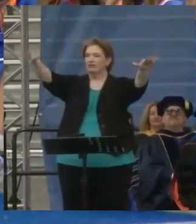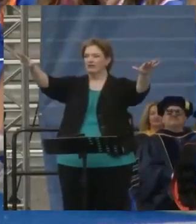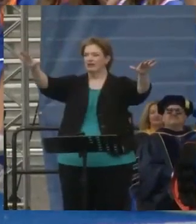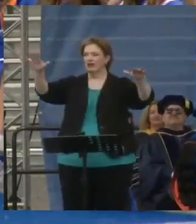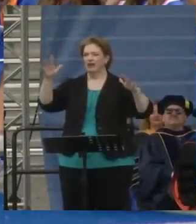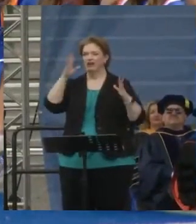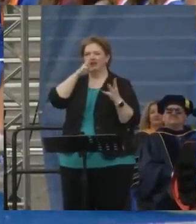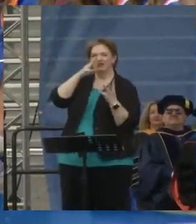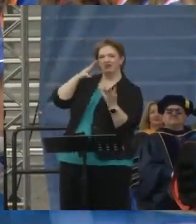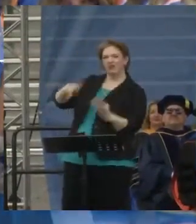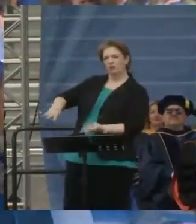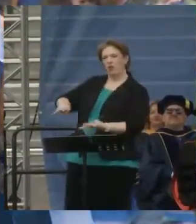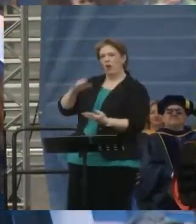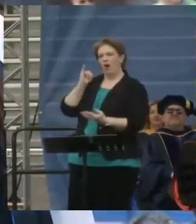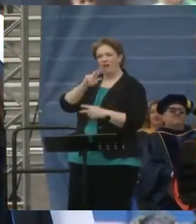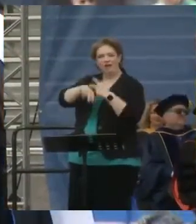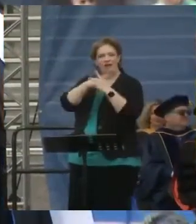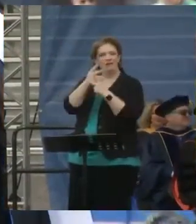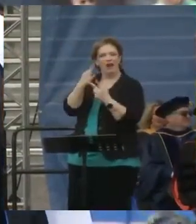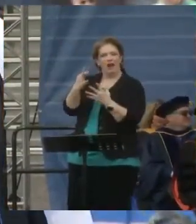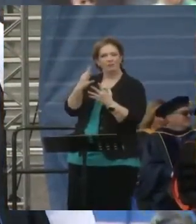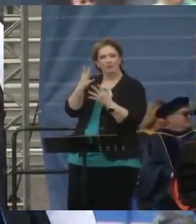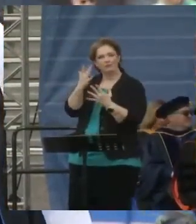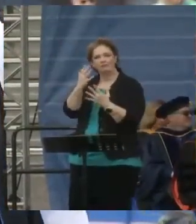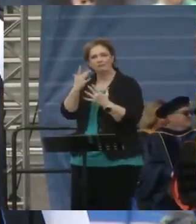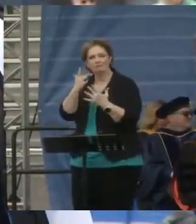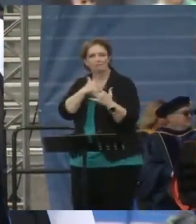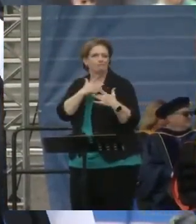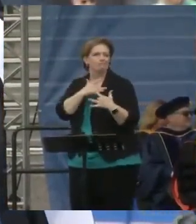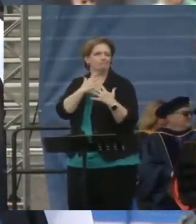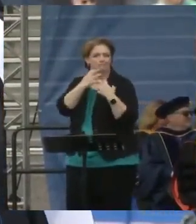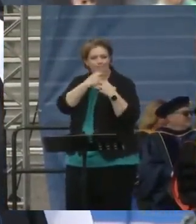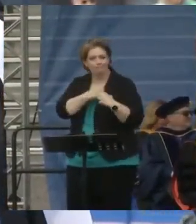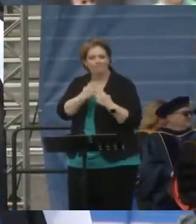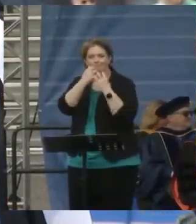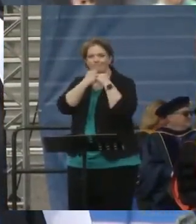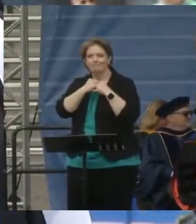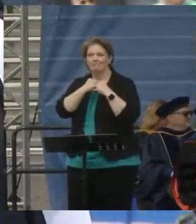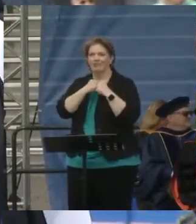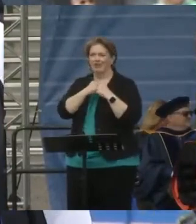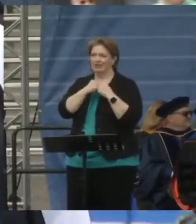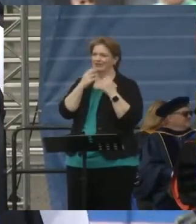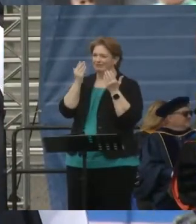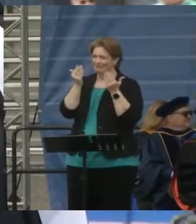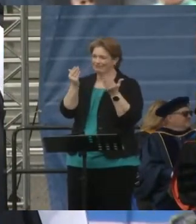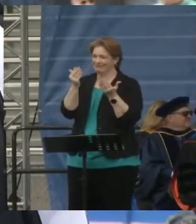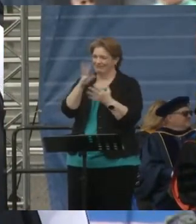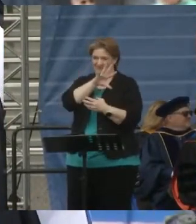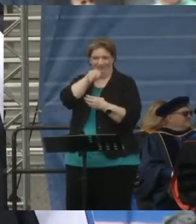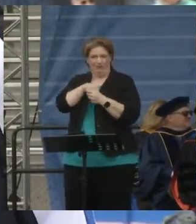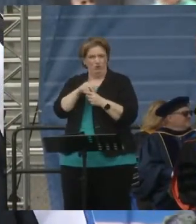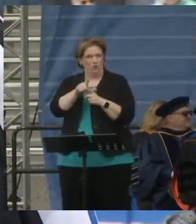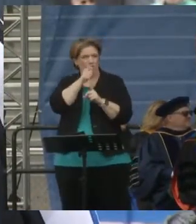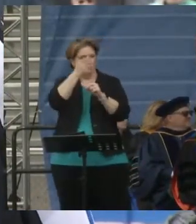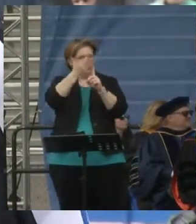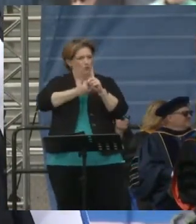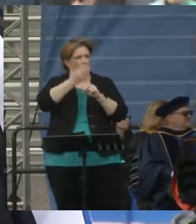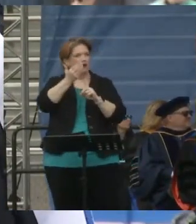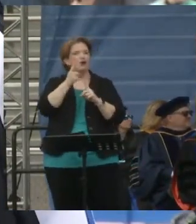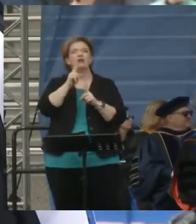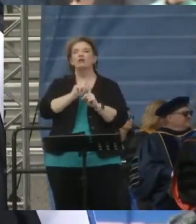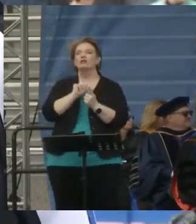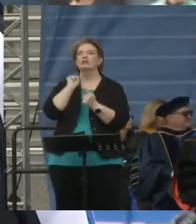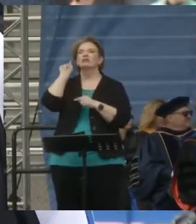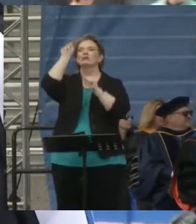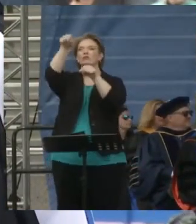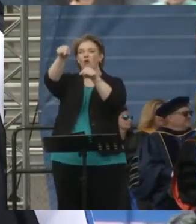you. Embrace people who look different than you. Embrace people who think